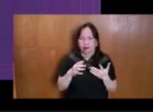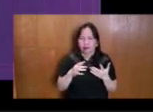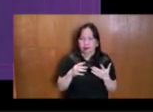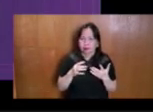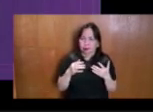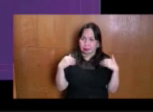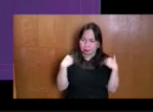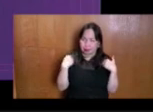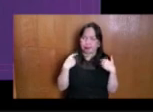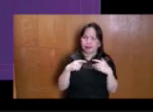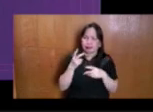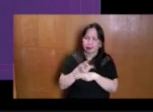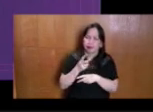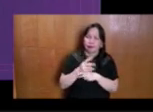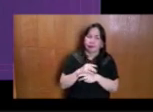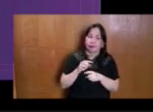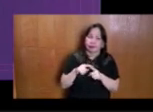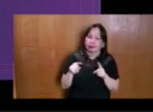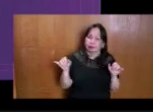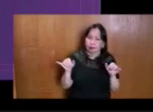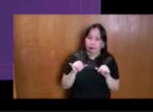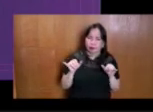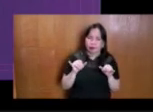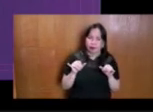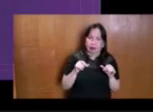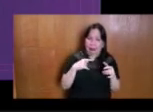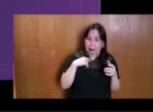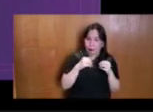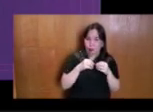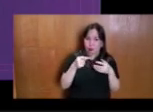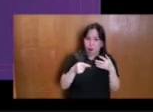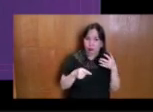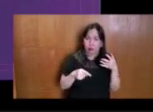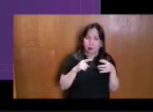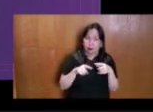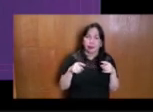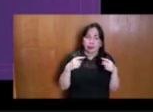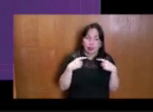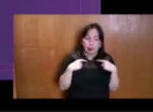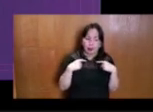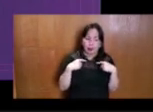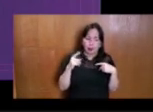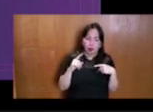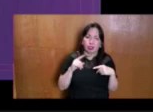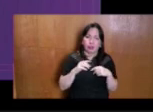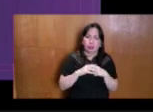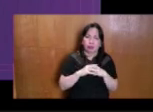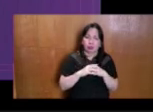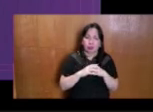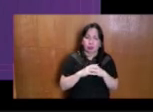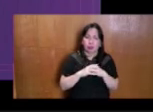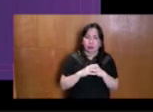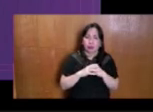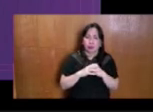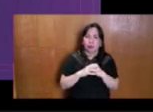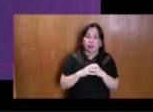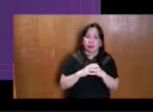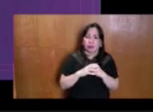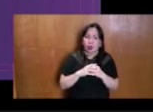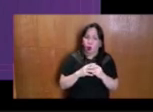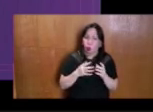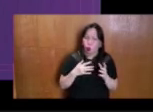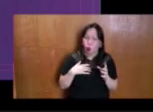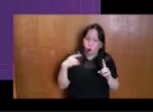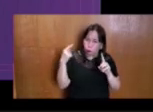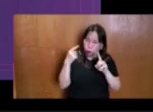I will just gloss over this, but certainly we have a coherent initiative towards this